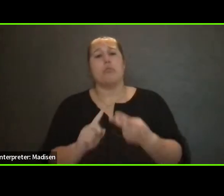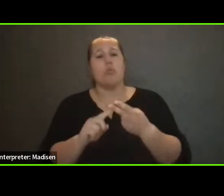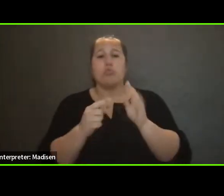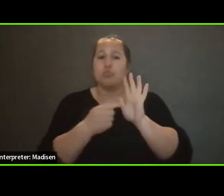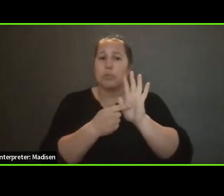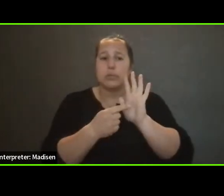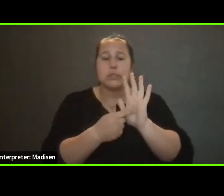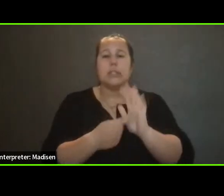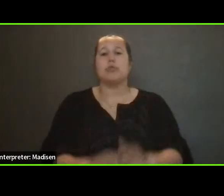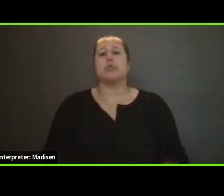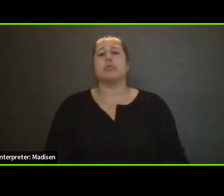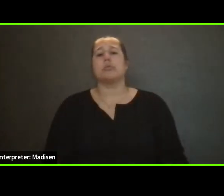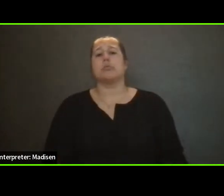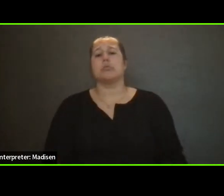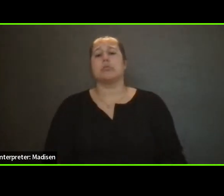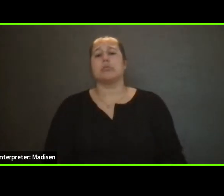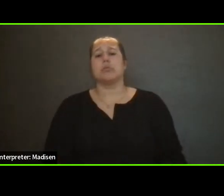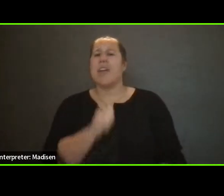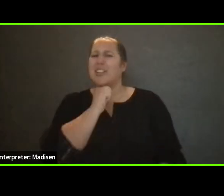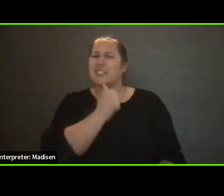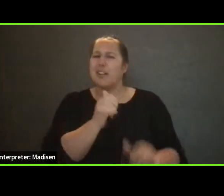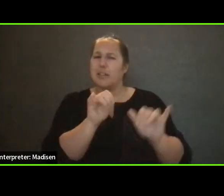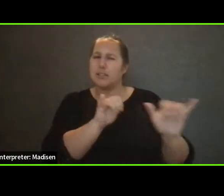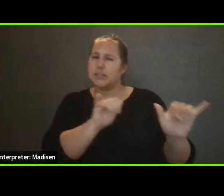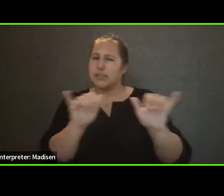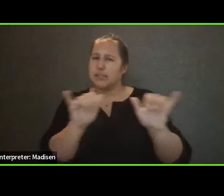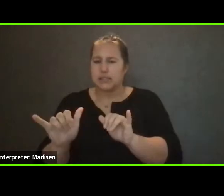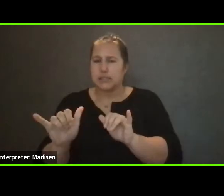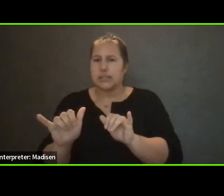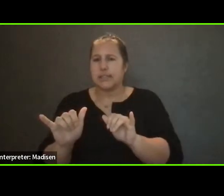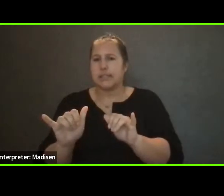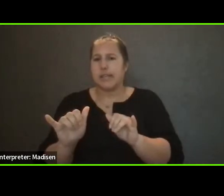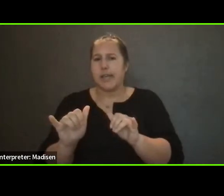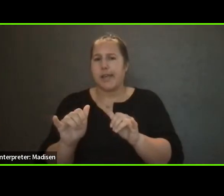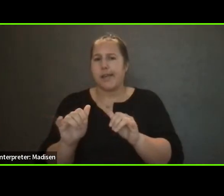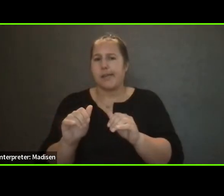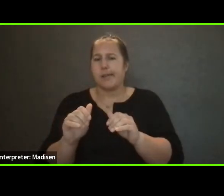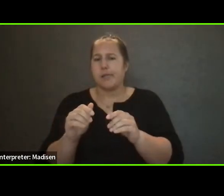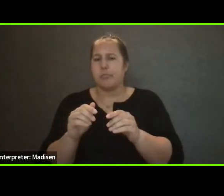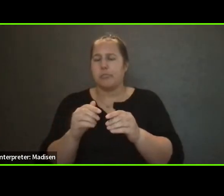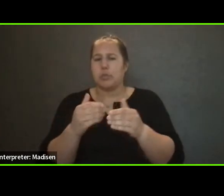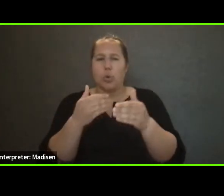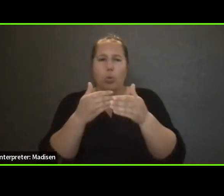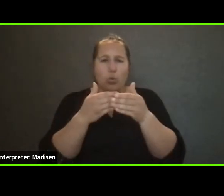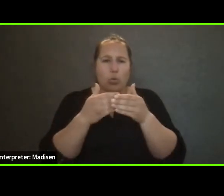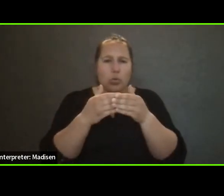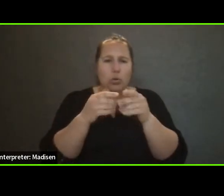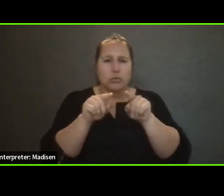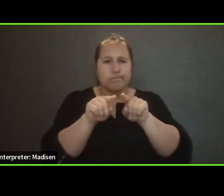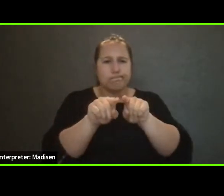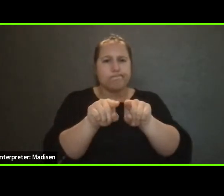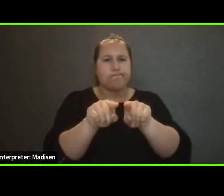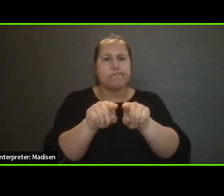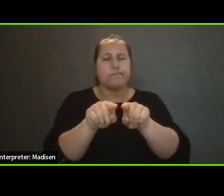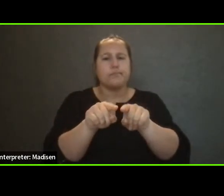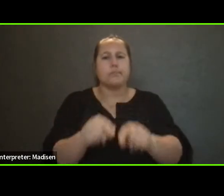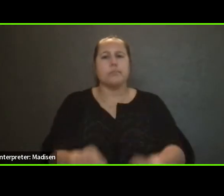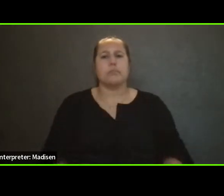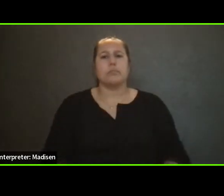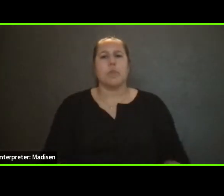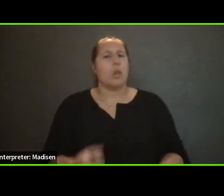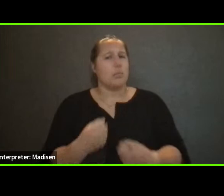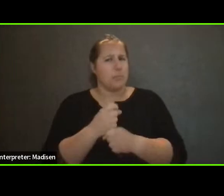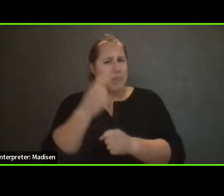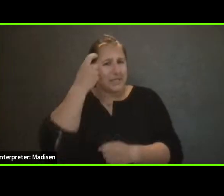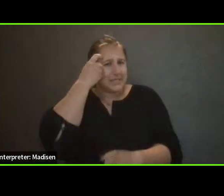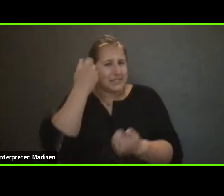representation. They're not exactly the same. They're kind of close. Like, would it make any sense